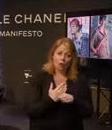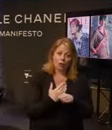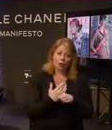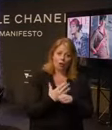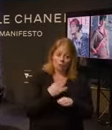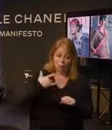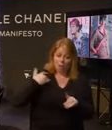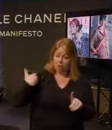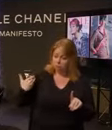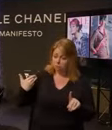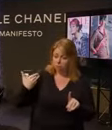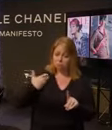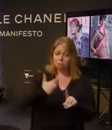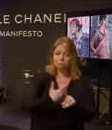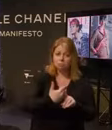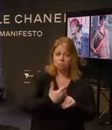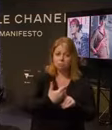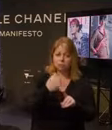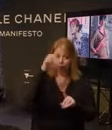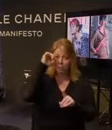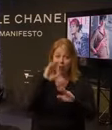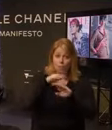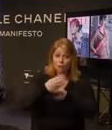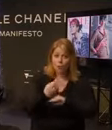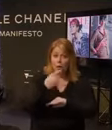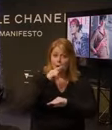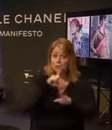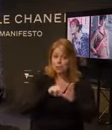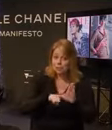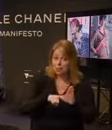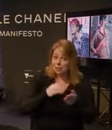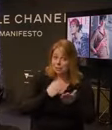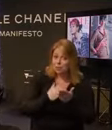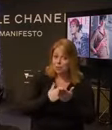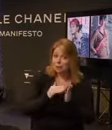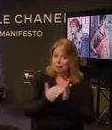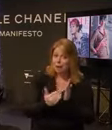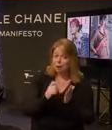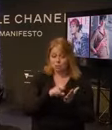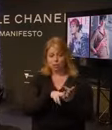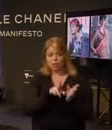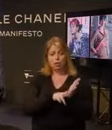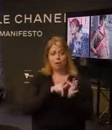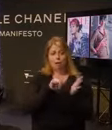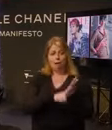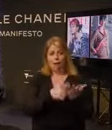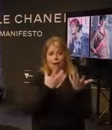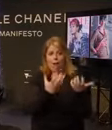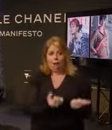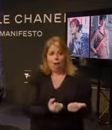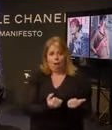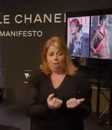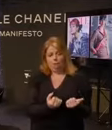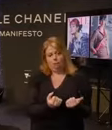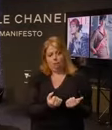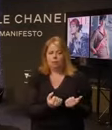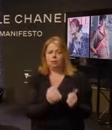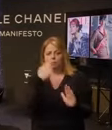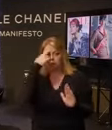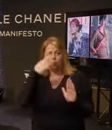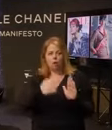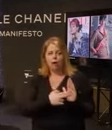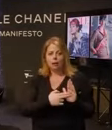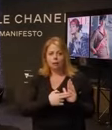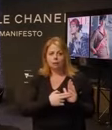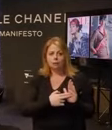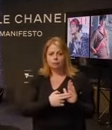lifespan, and remembering this is over 100 years, really, now that Chanel has existed as an entity in fashion and that